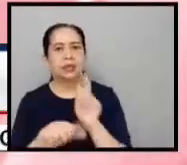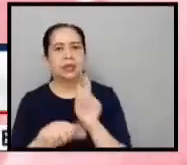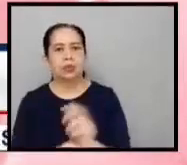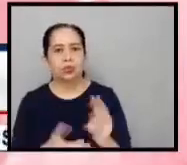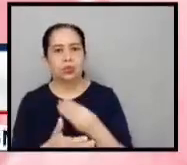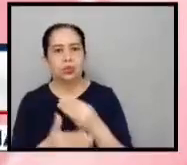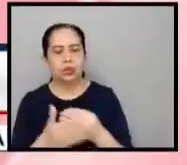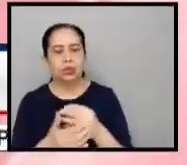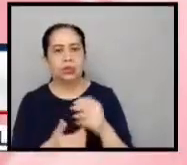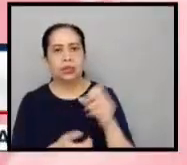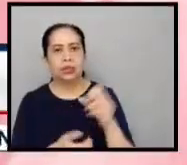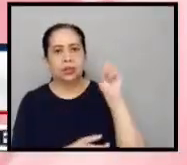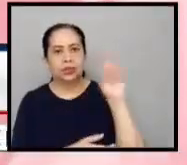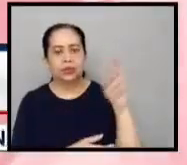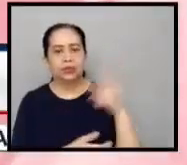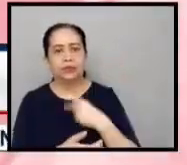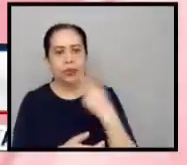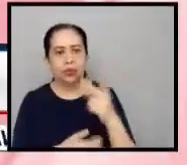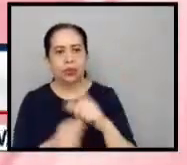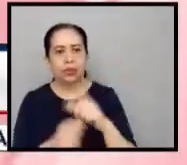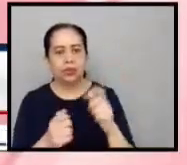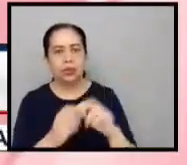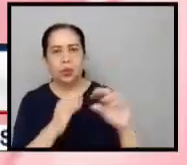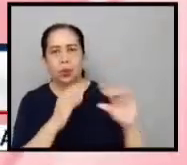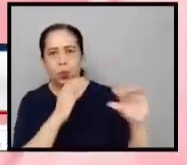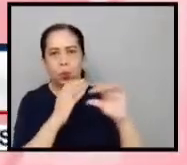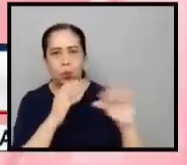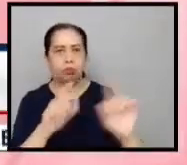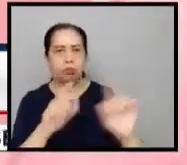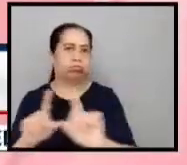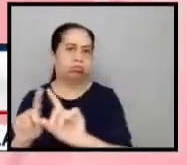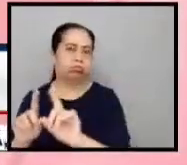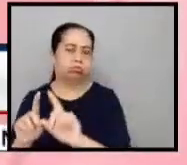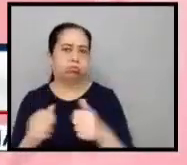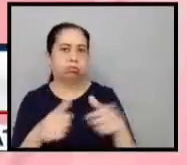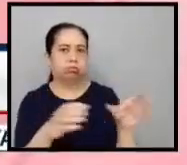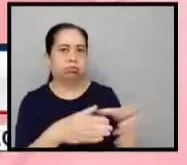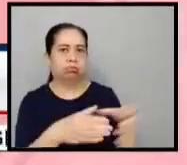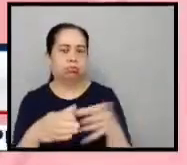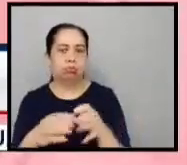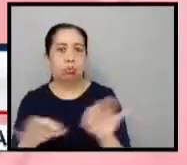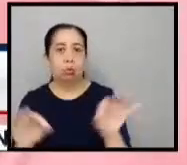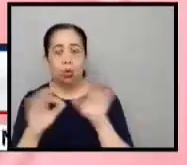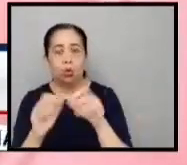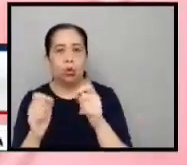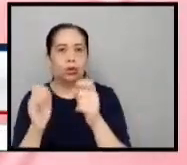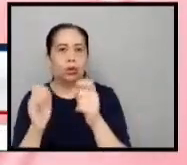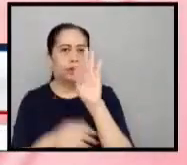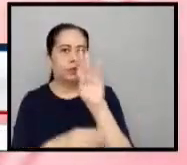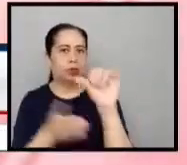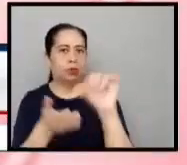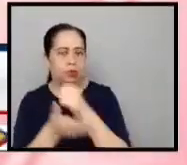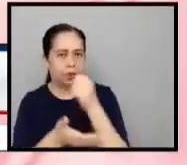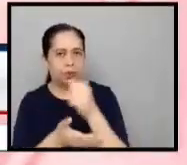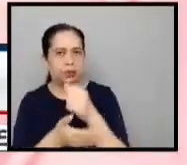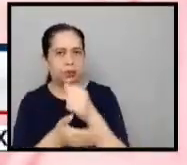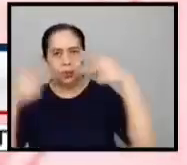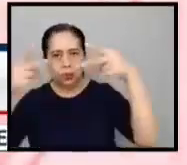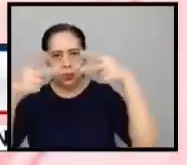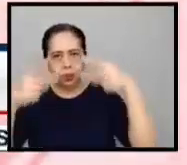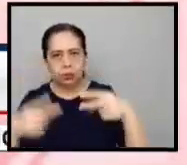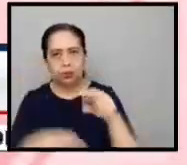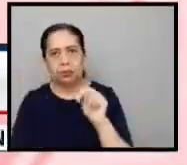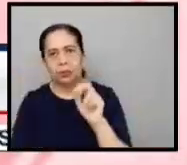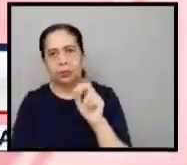voice, and woodwinds open category. Bali, pumunta lang po sila sa Facebook page and web page po ng NAMCIA